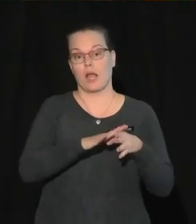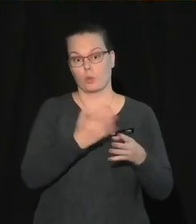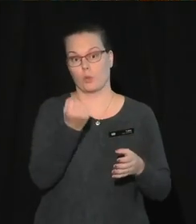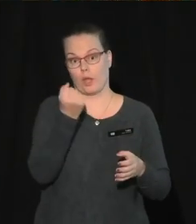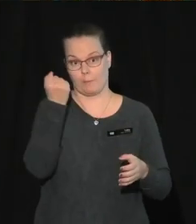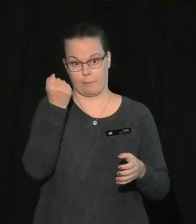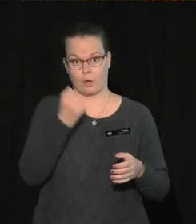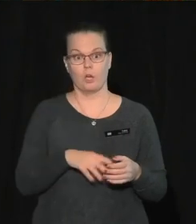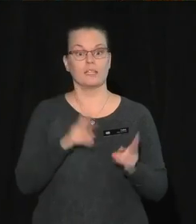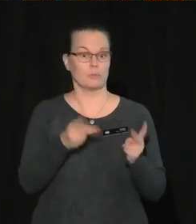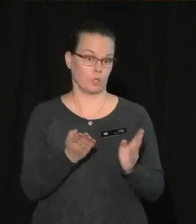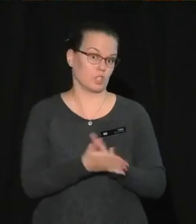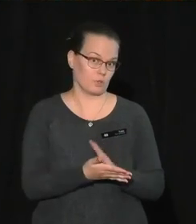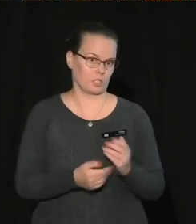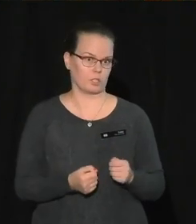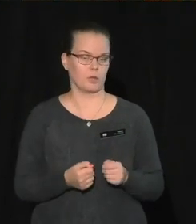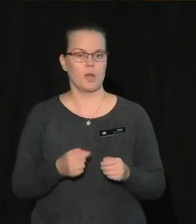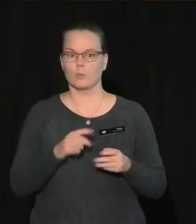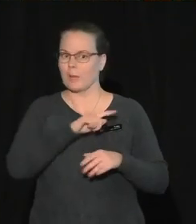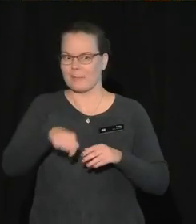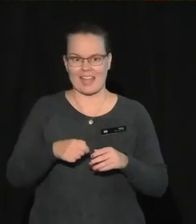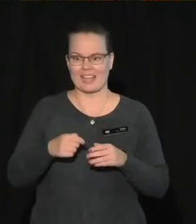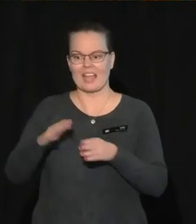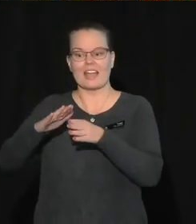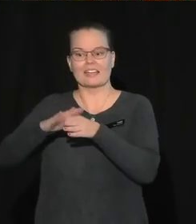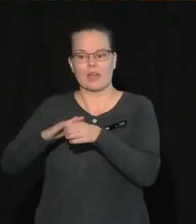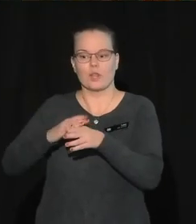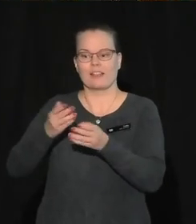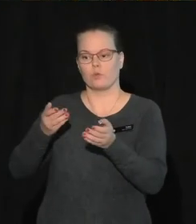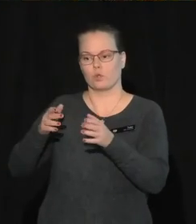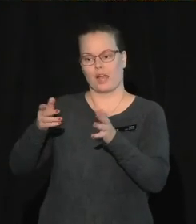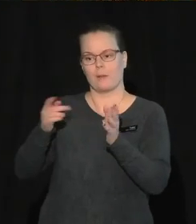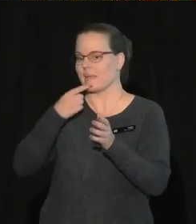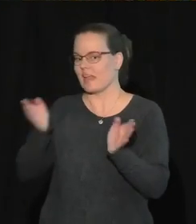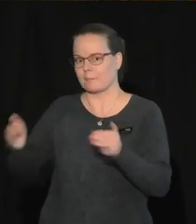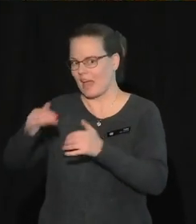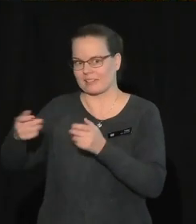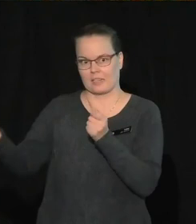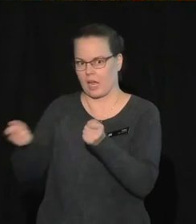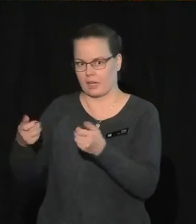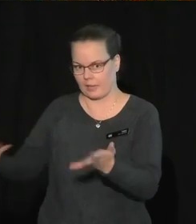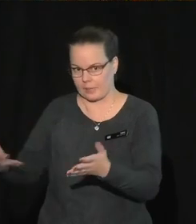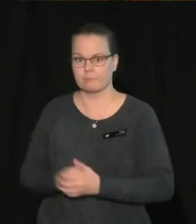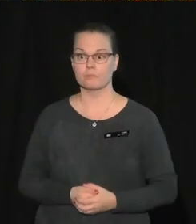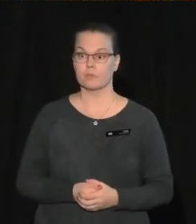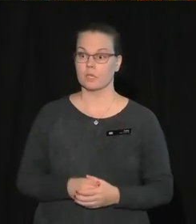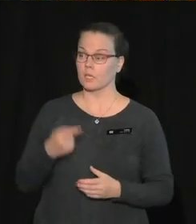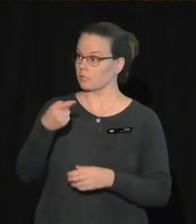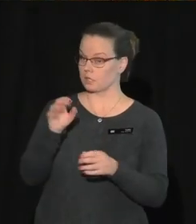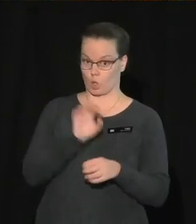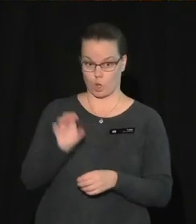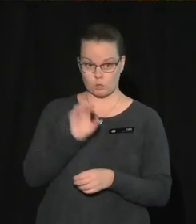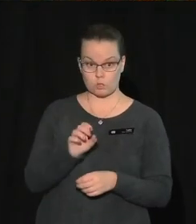when becoming more accessible, but we are not regulating usability. Thank you. Is there any other questions or